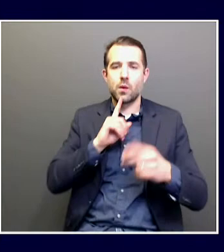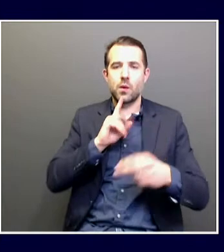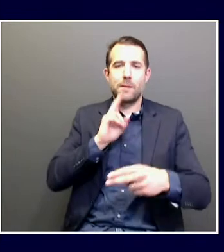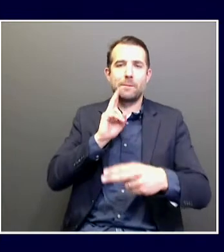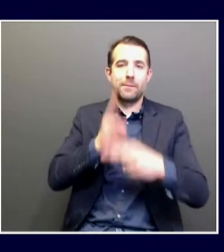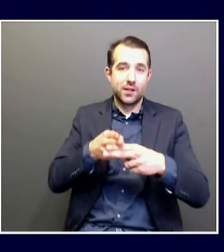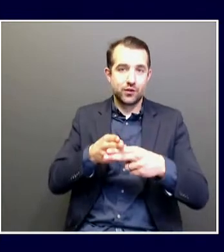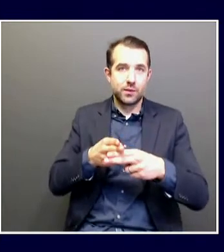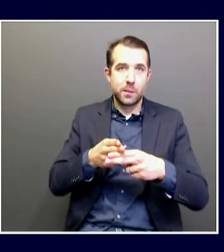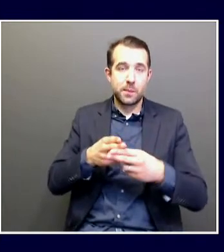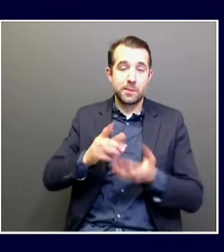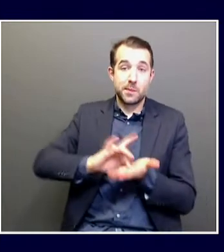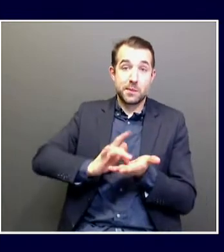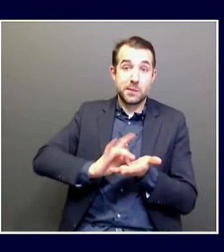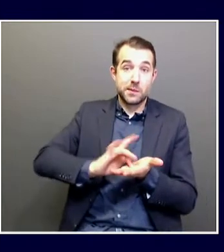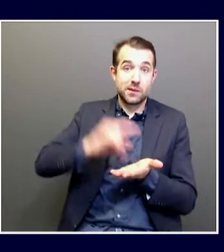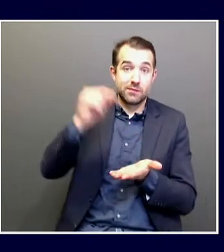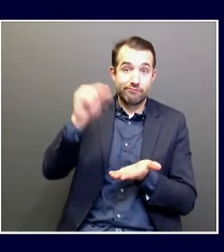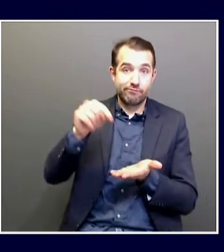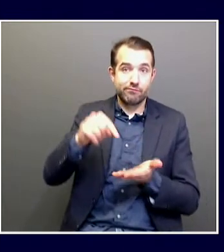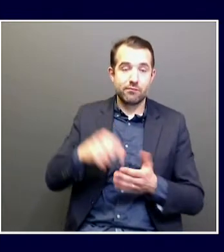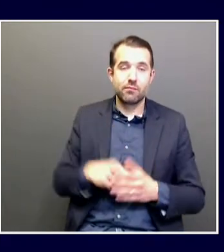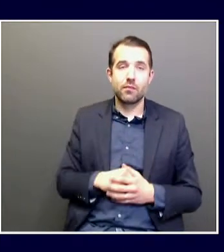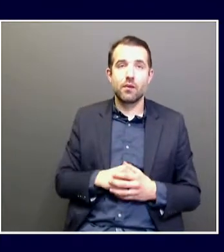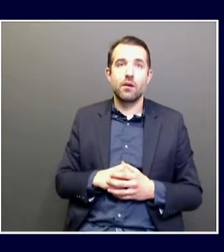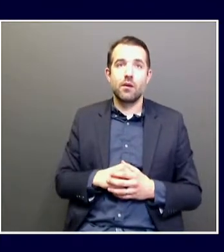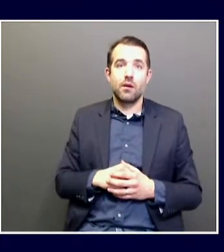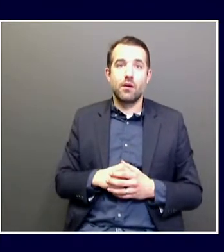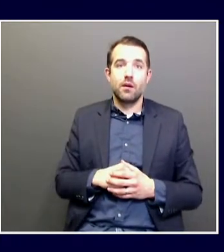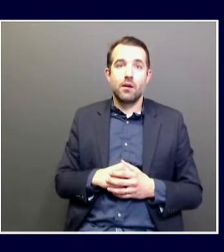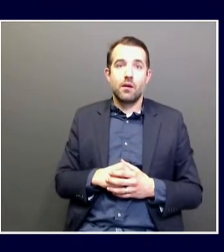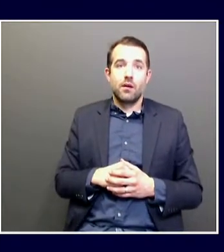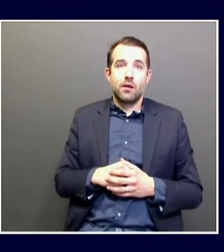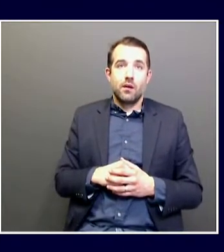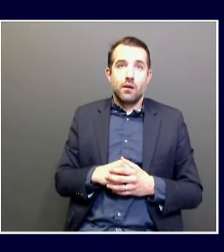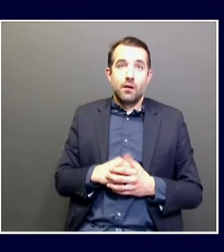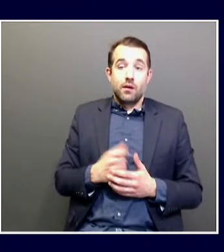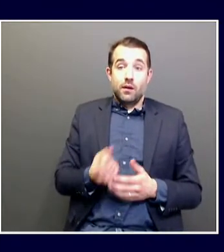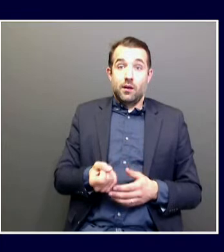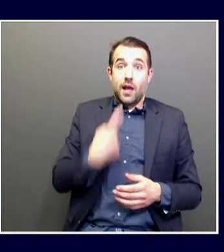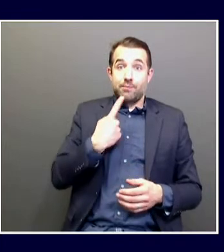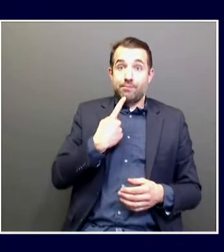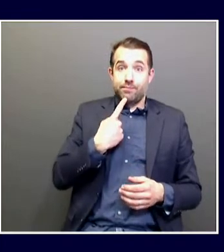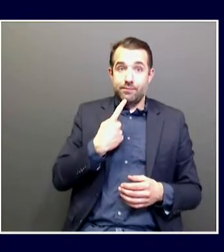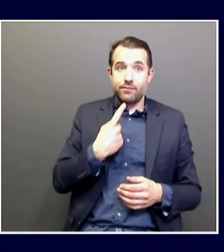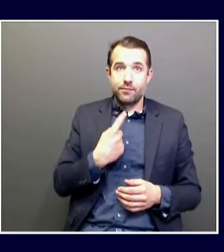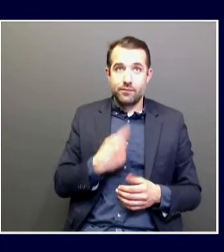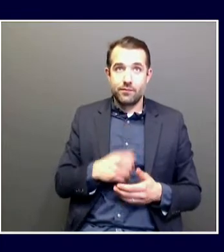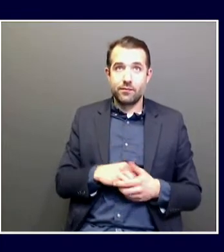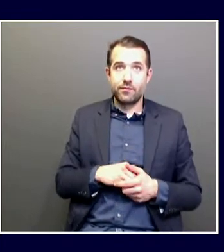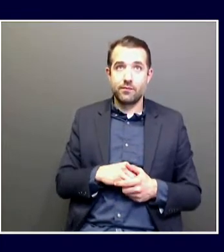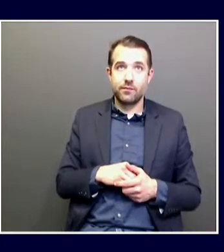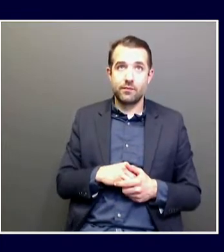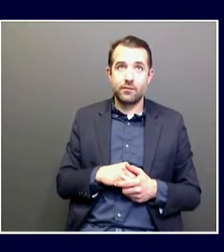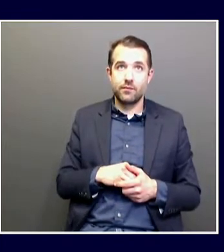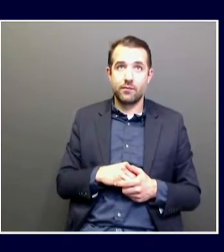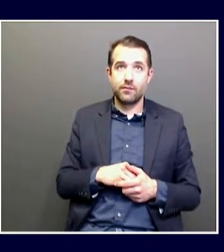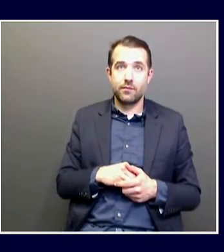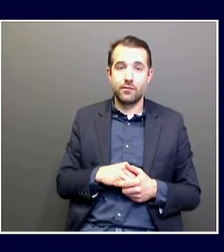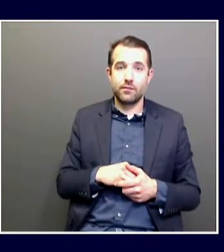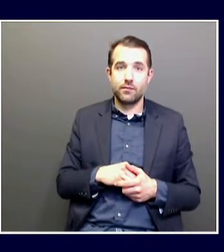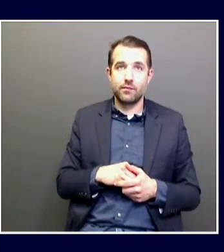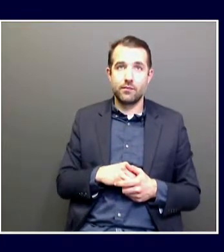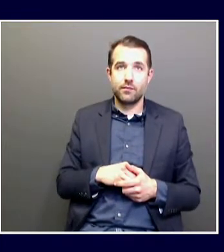sotrovimab earlier about the only monoclonal antibody that can be used to treat Omicron. Does Maine have